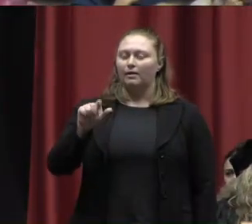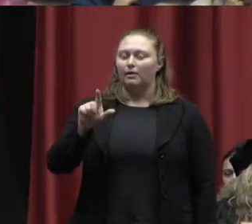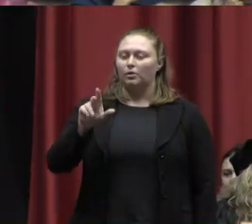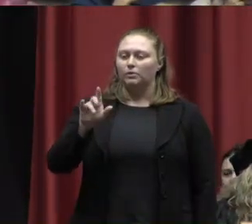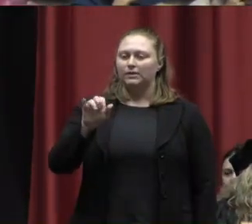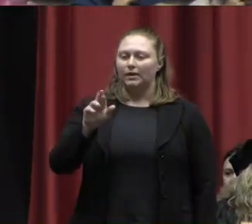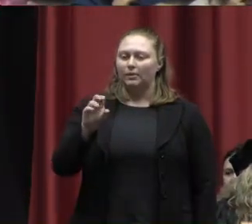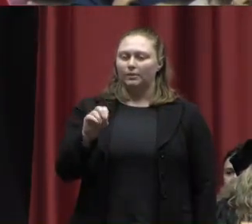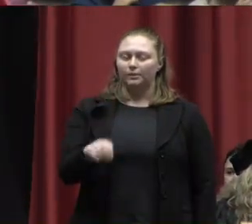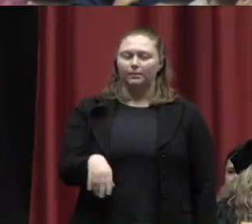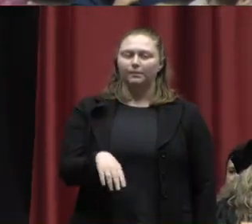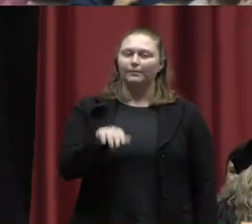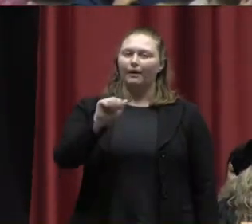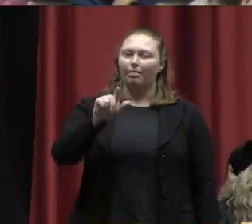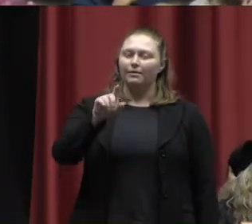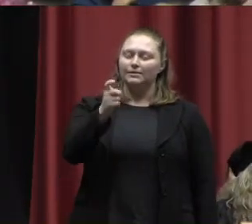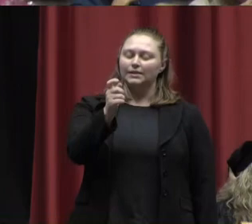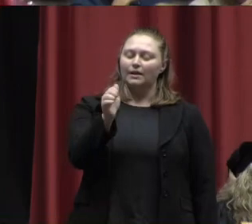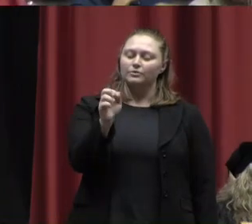Alexander Maggs.